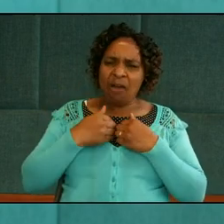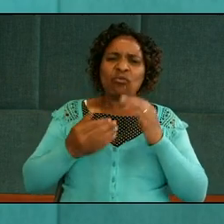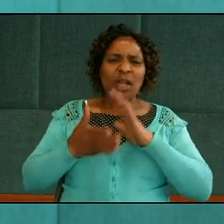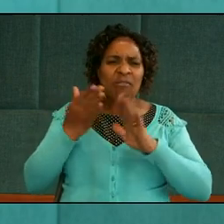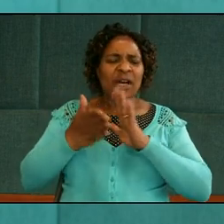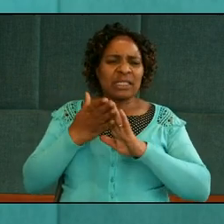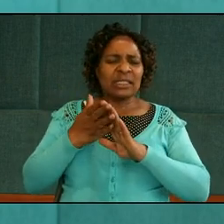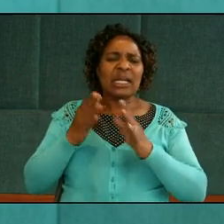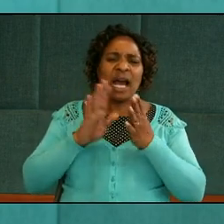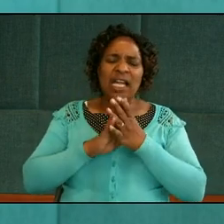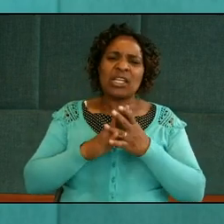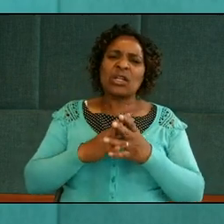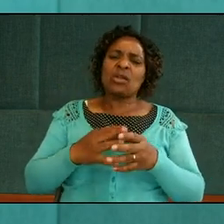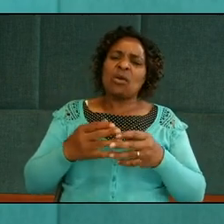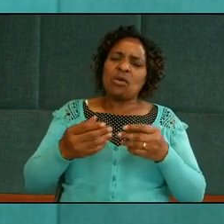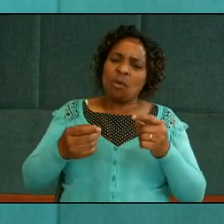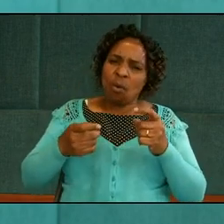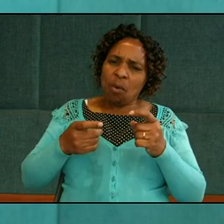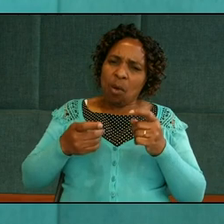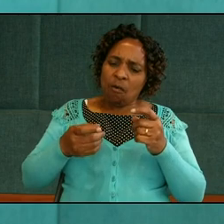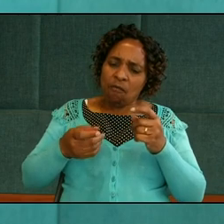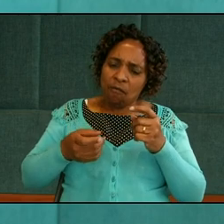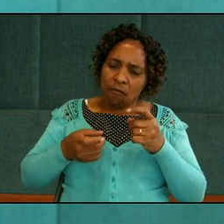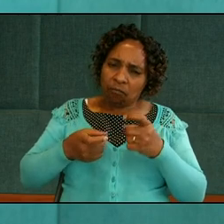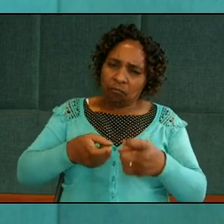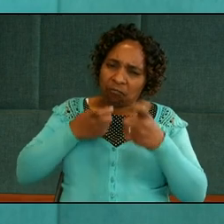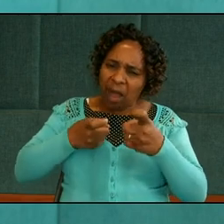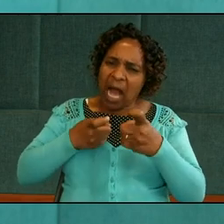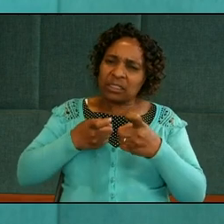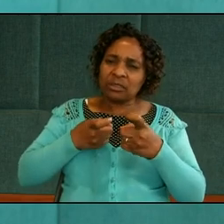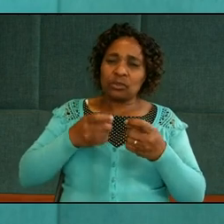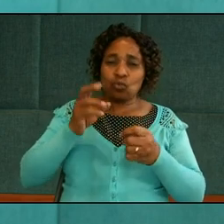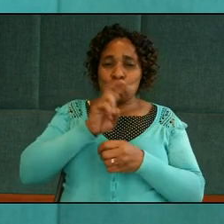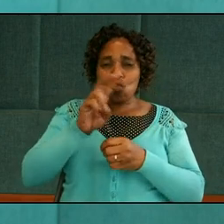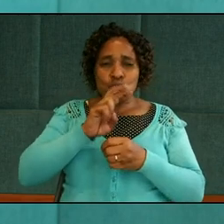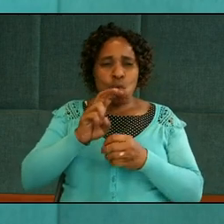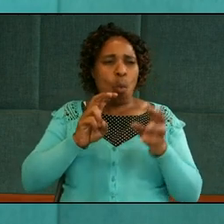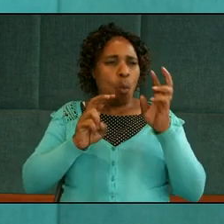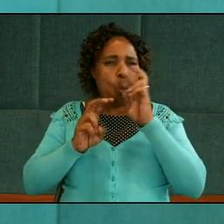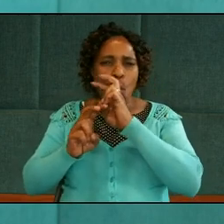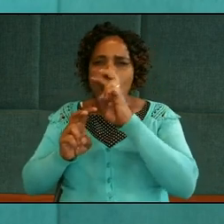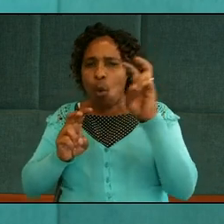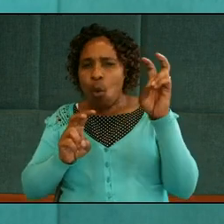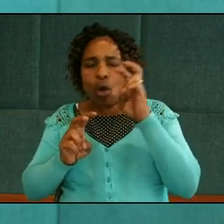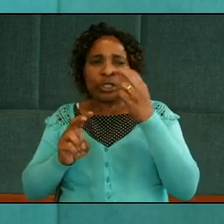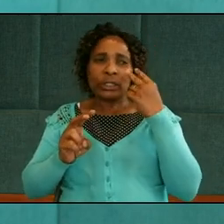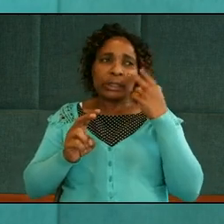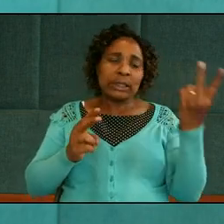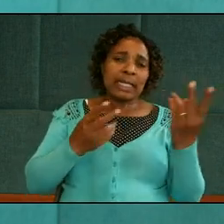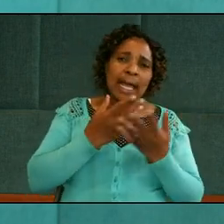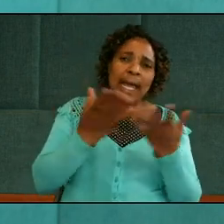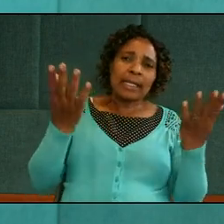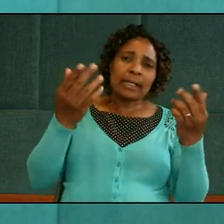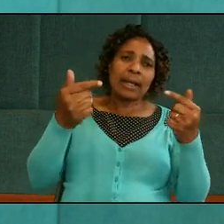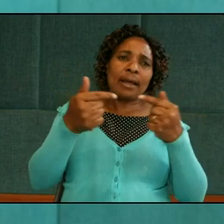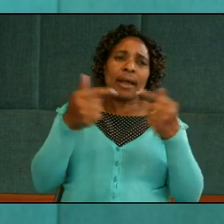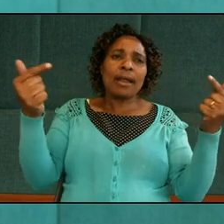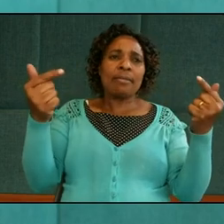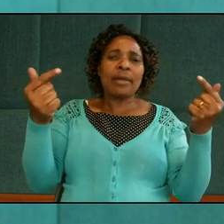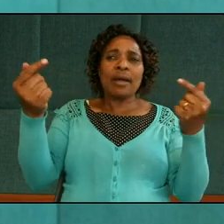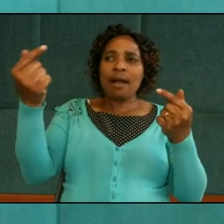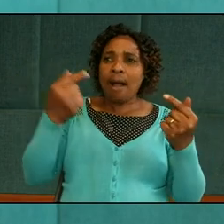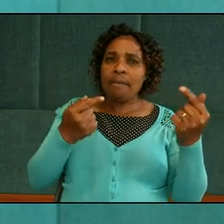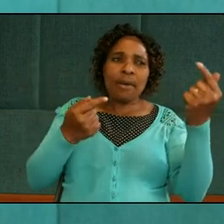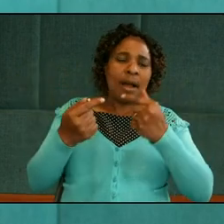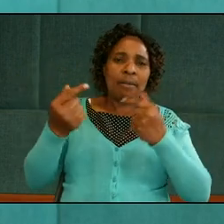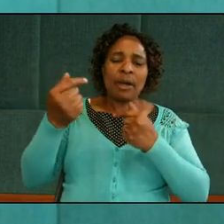the urgency and had to look out to see, is the enemy approaching? That's